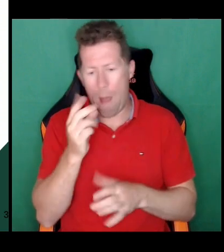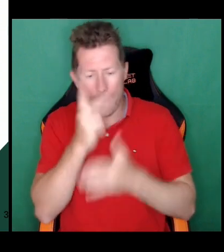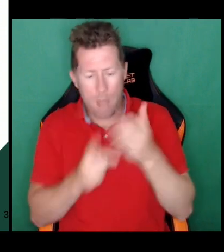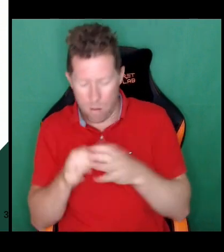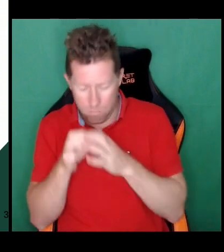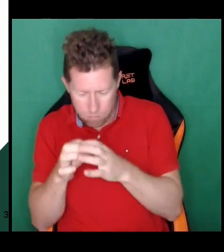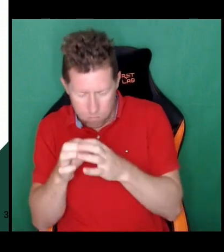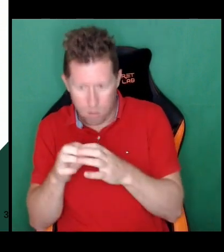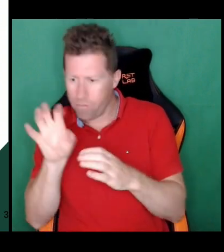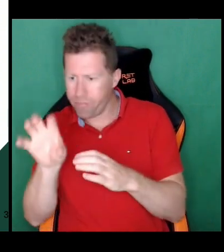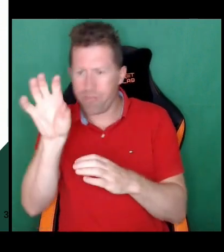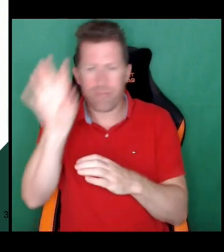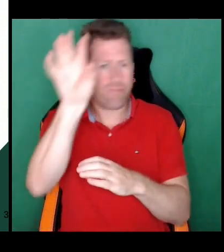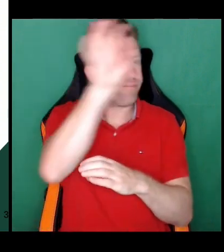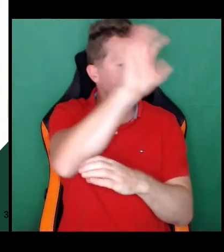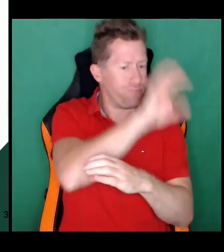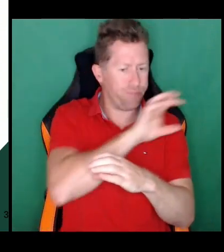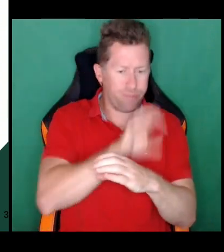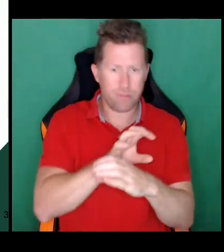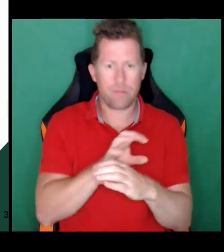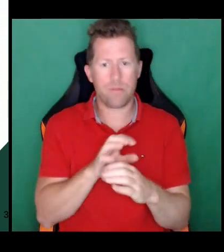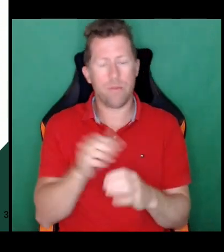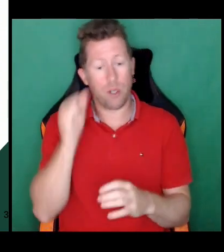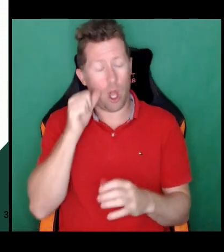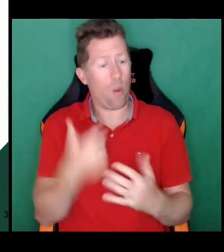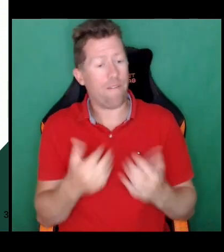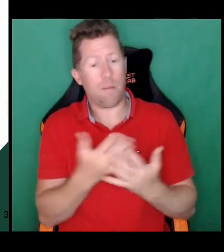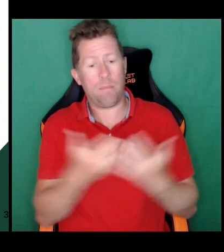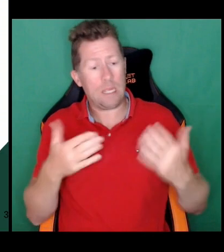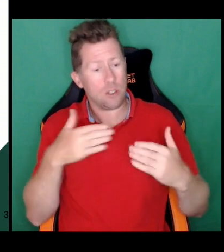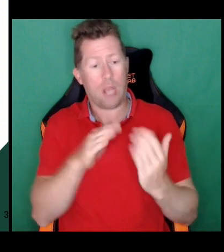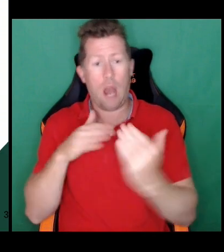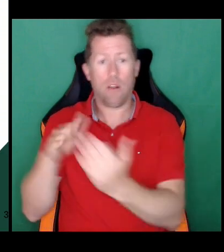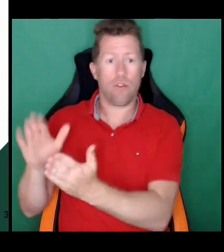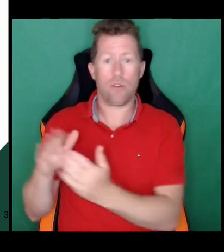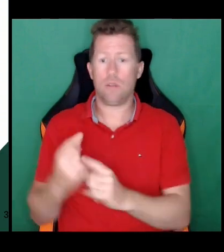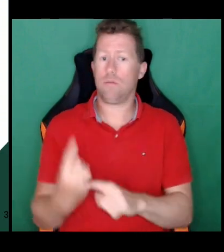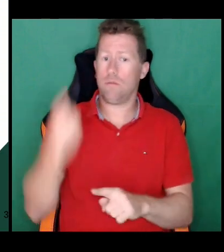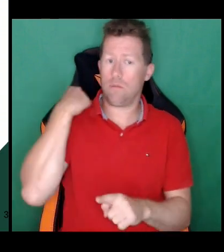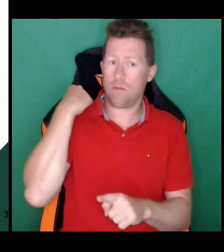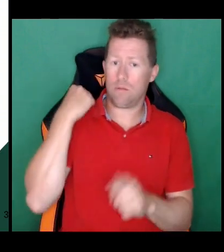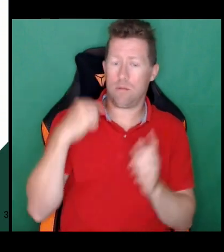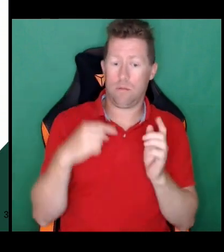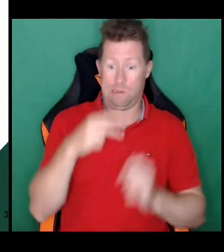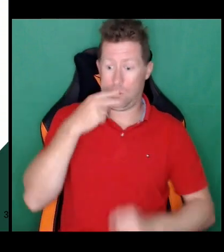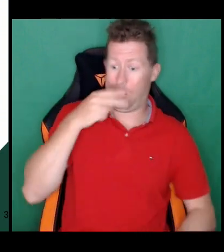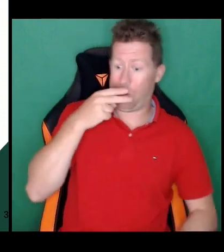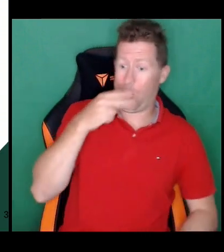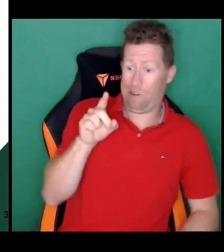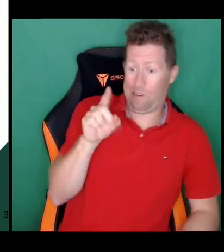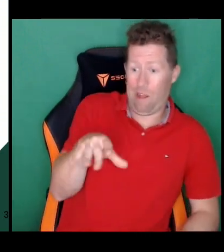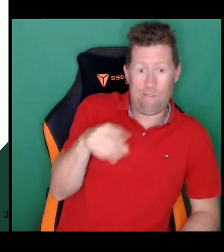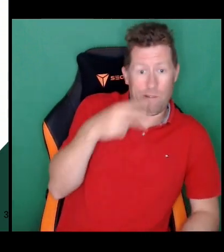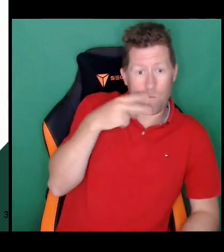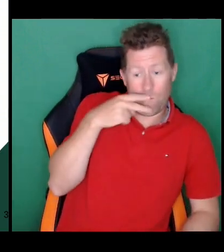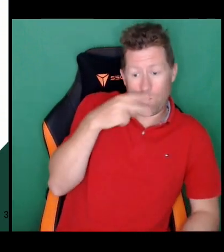significant challenges in the past, the best example, of course, was with tobacco itself. We will